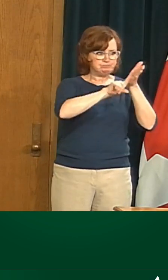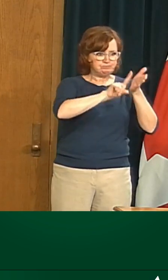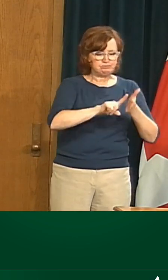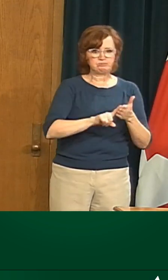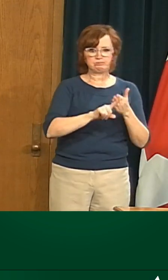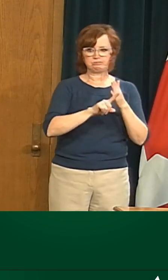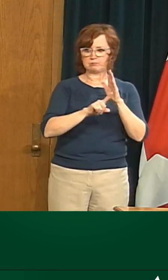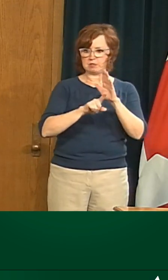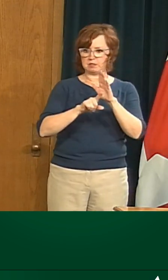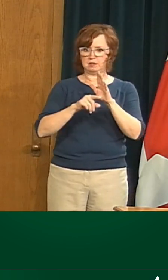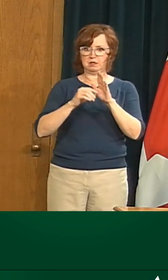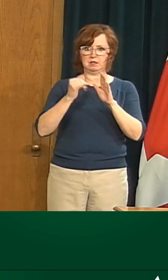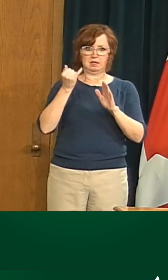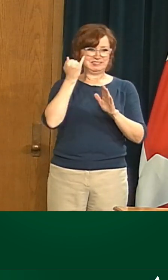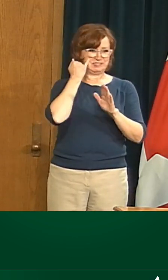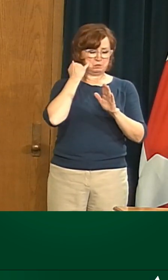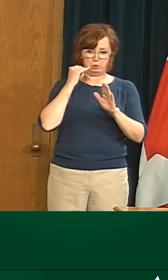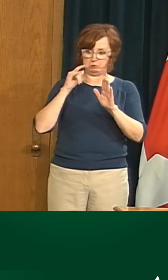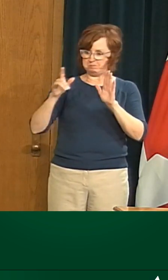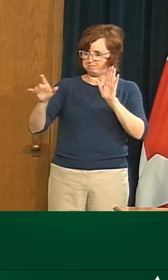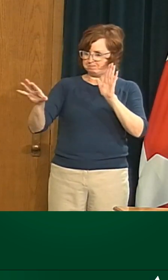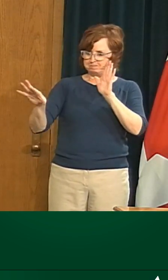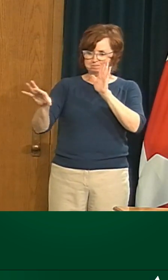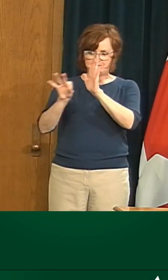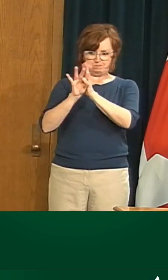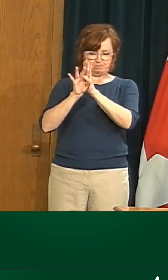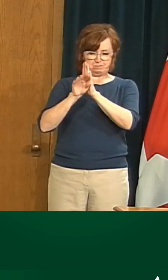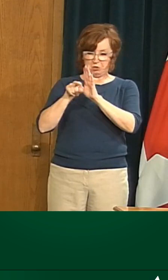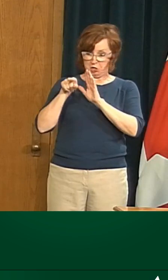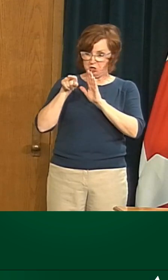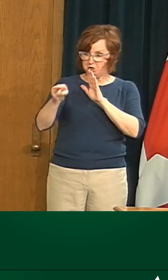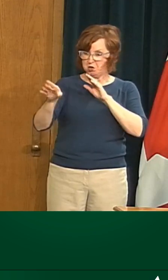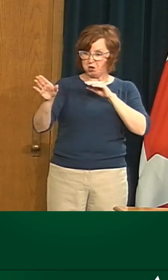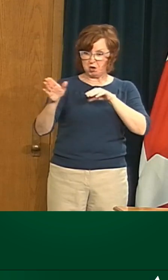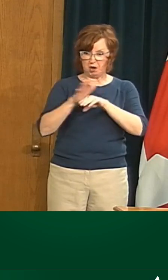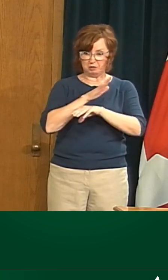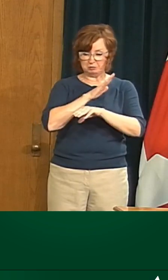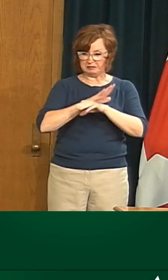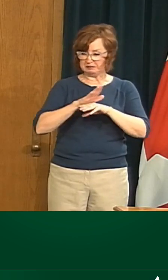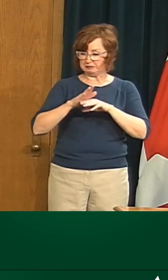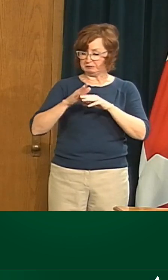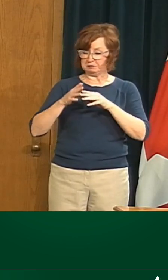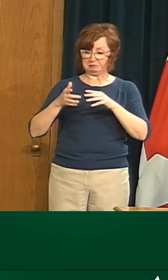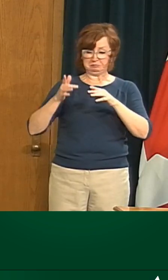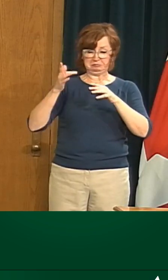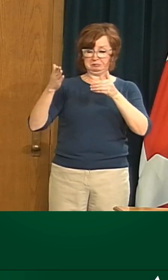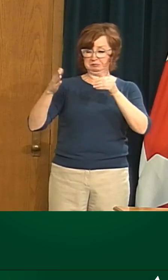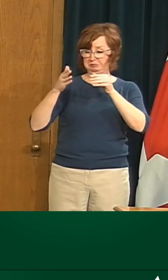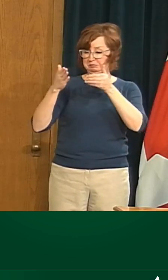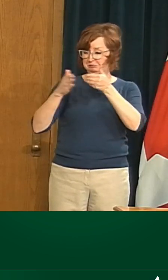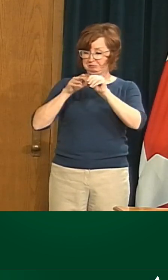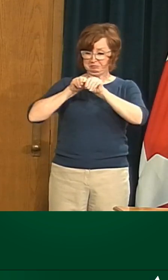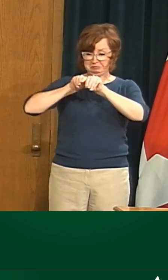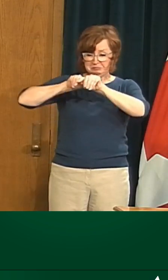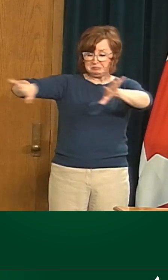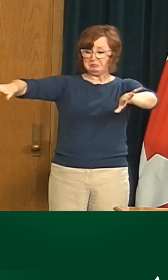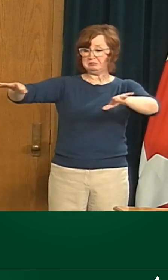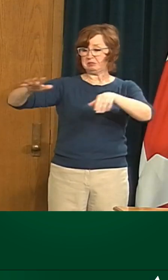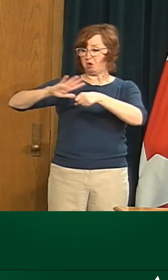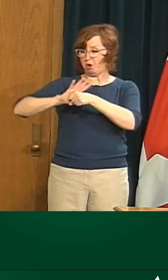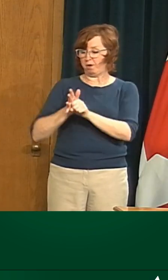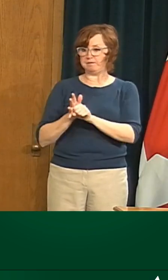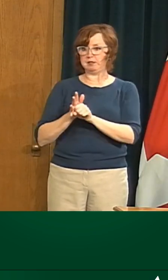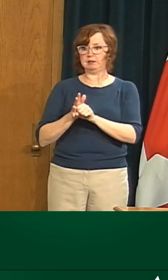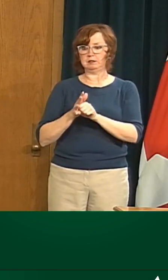an issue with a particular business or with a particular sector of businesses, we will move very quickly to ensure that we can not